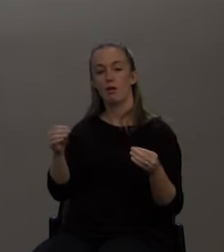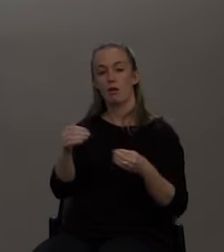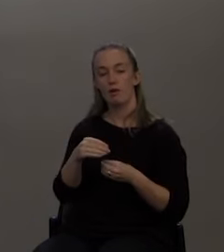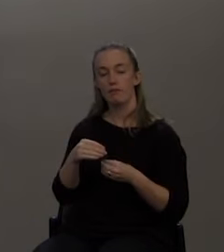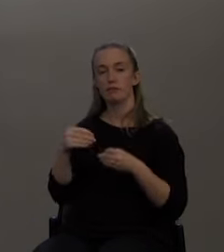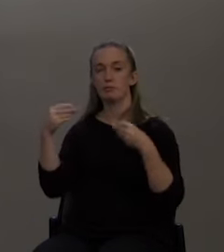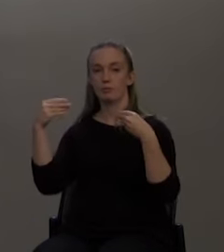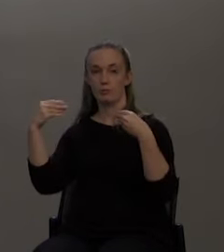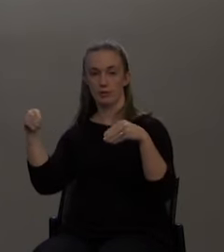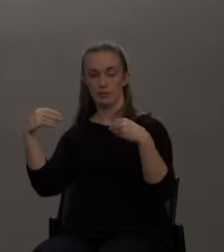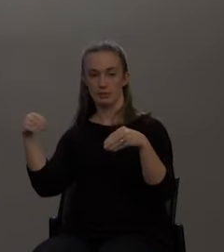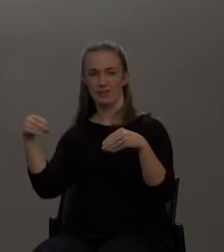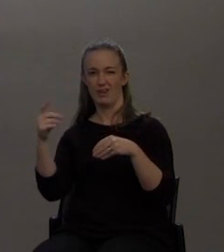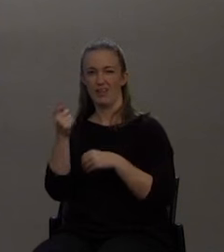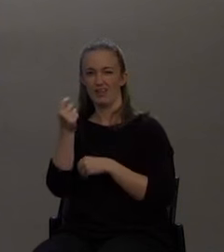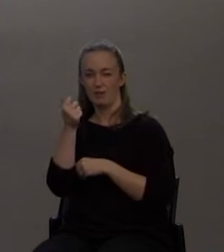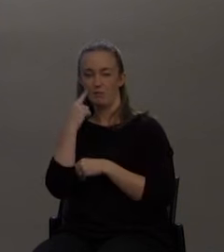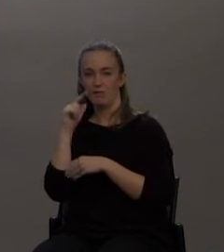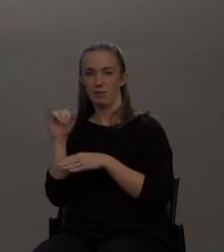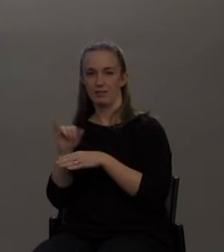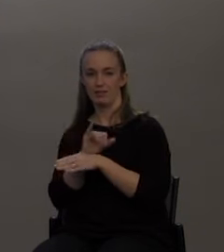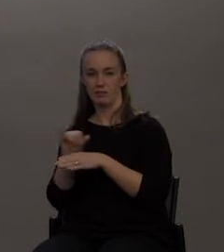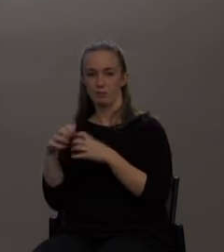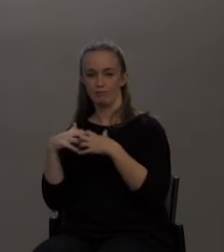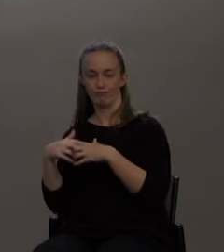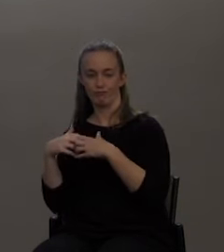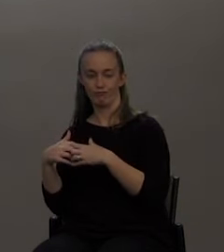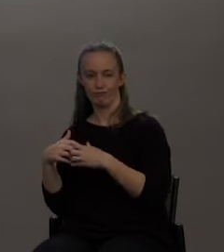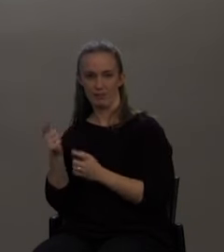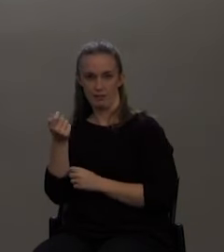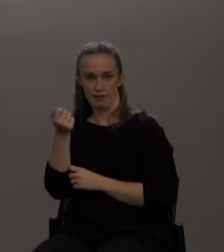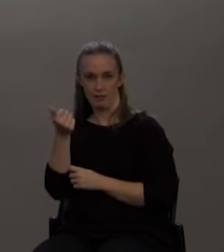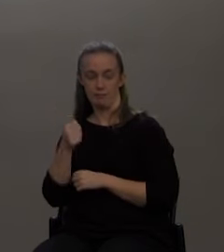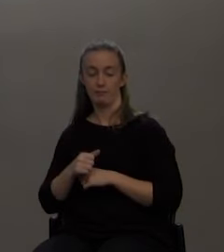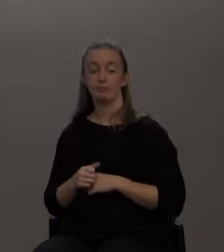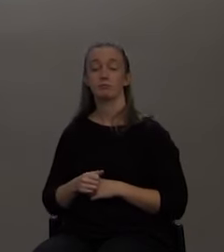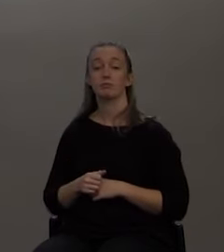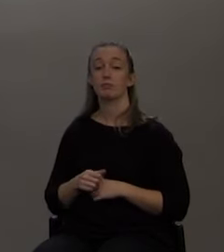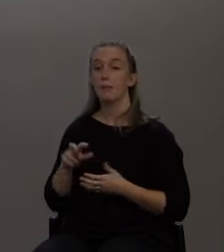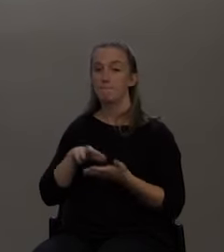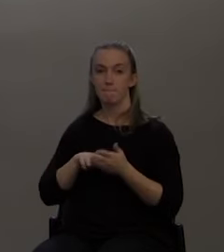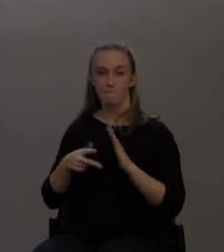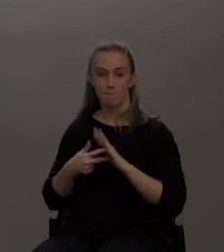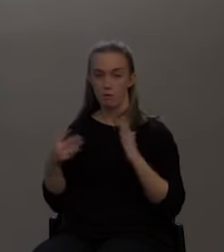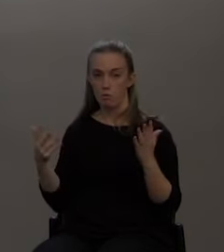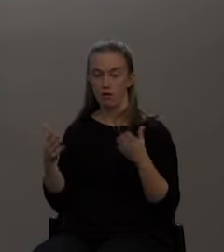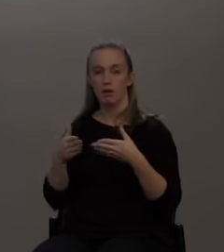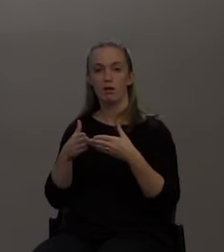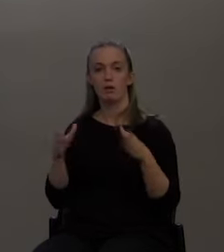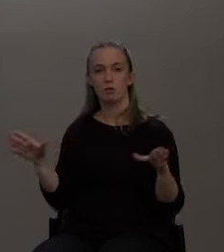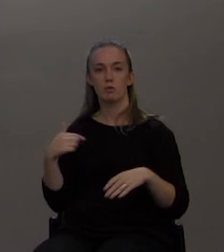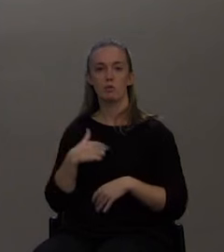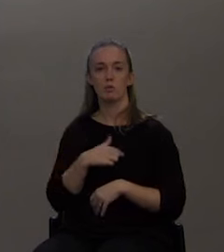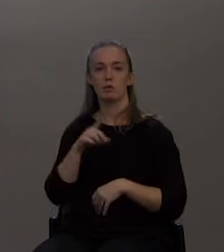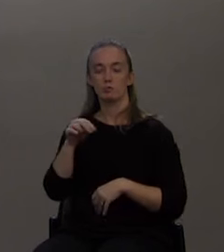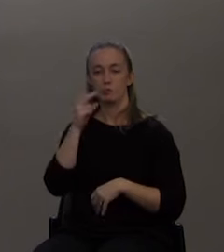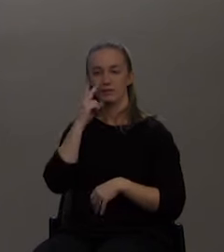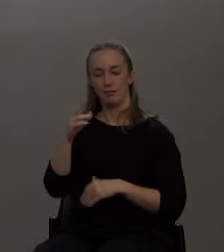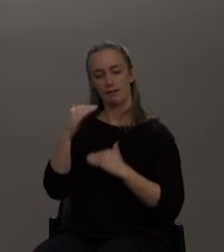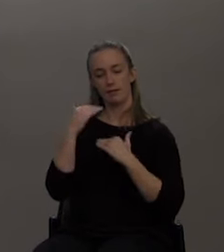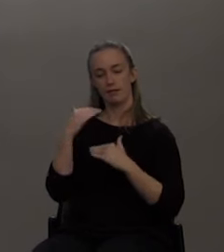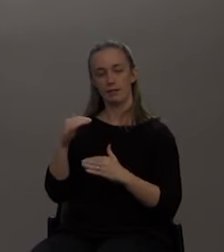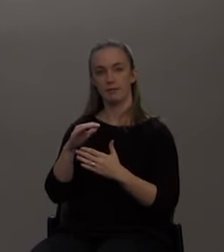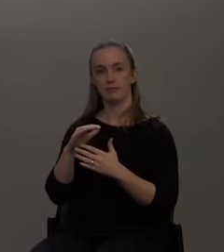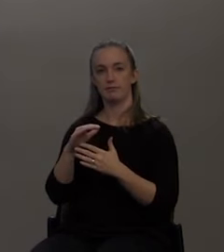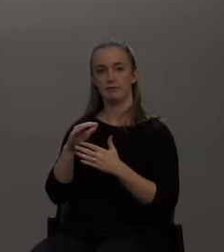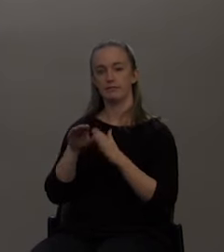retail and a little bit in industrial. And this means that in general, we're just seeing a limited amount of